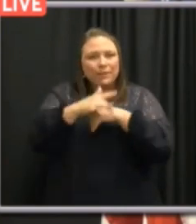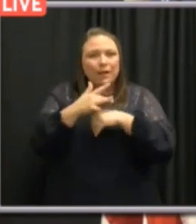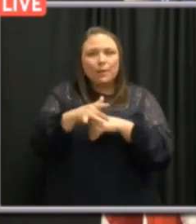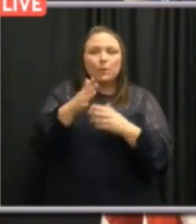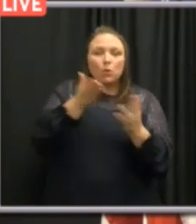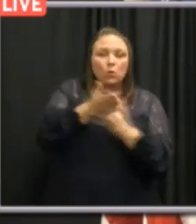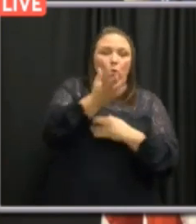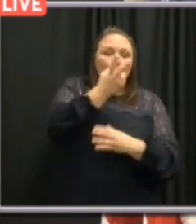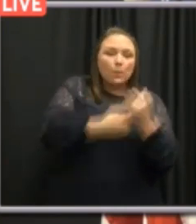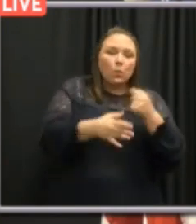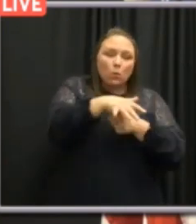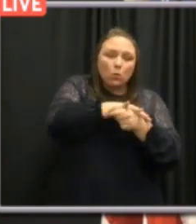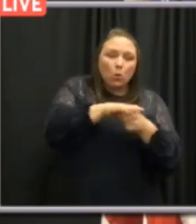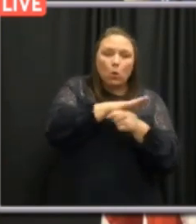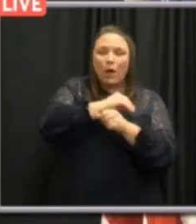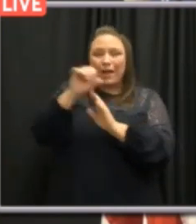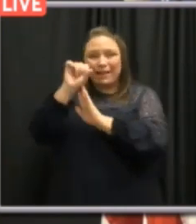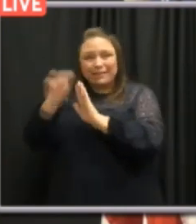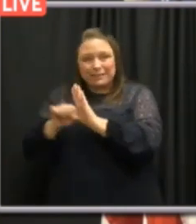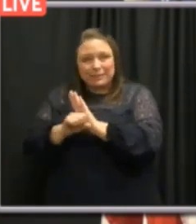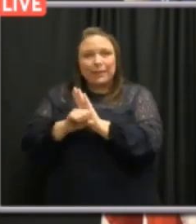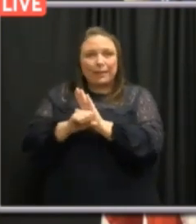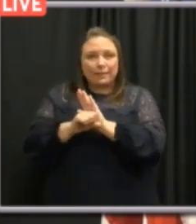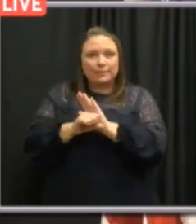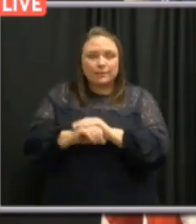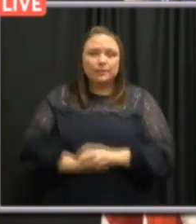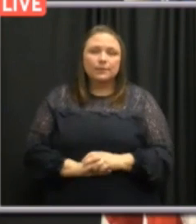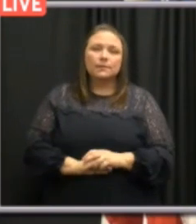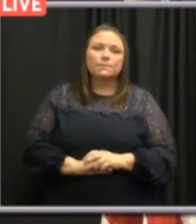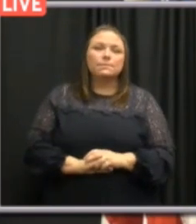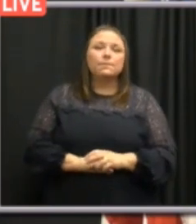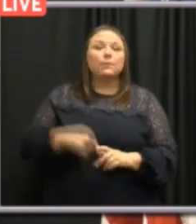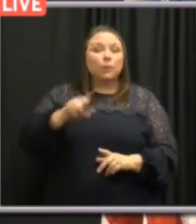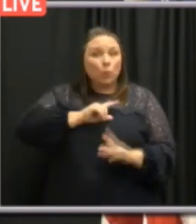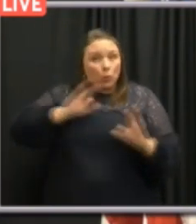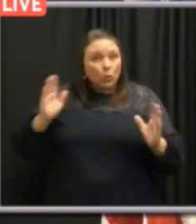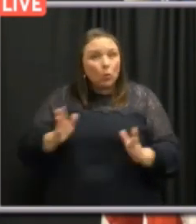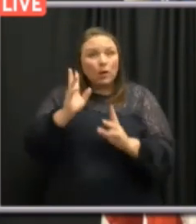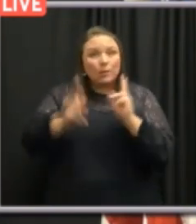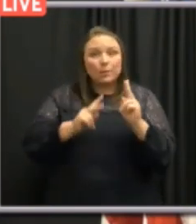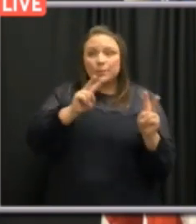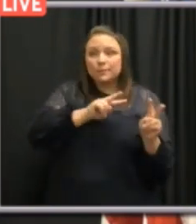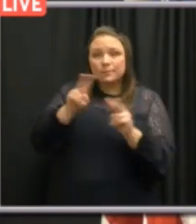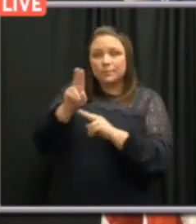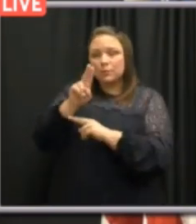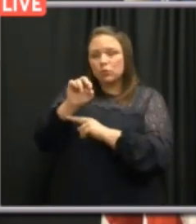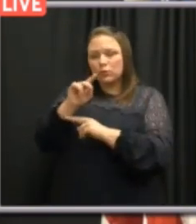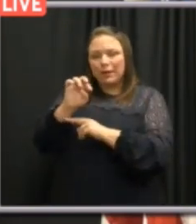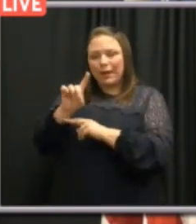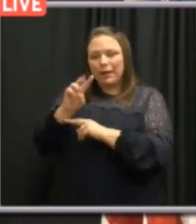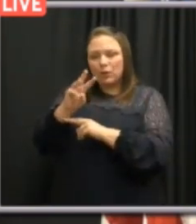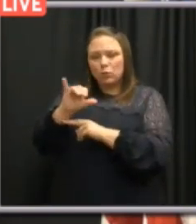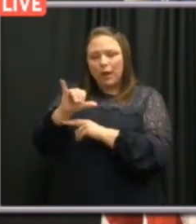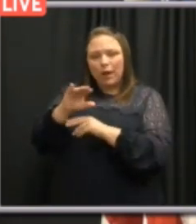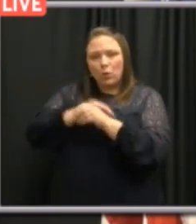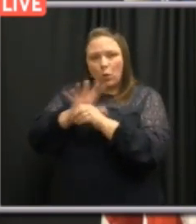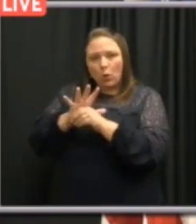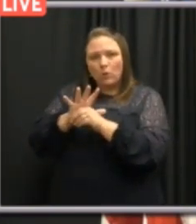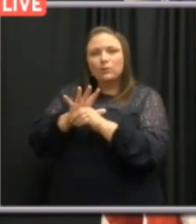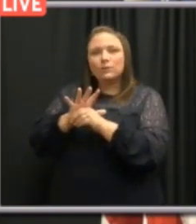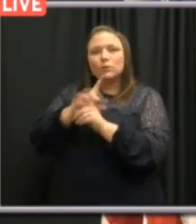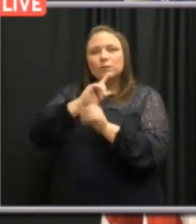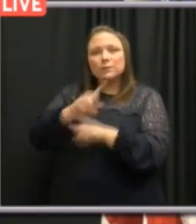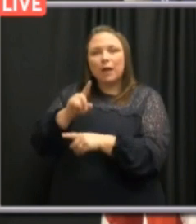both local and state resources. We encourage people to visit United Way's COVID-19 response